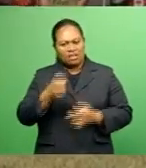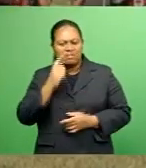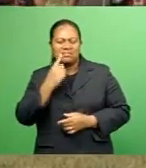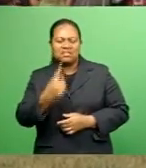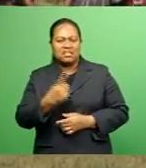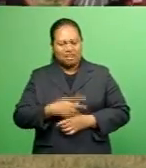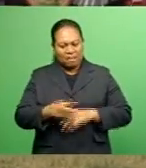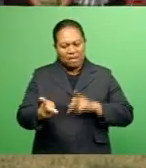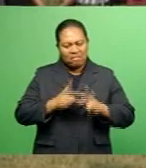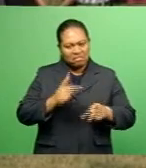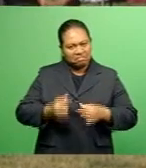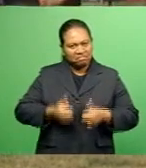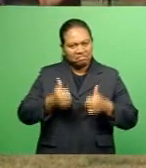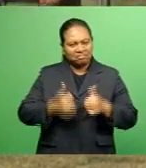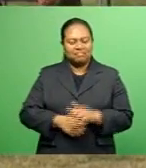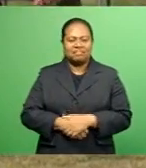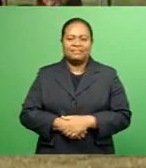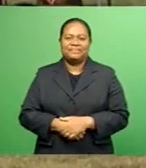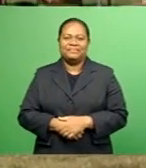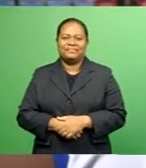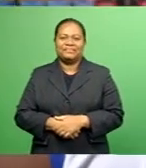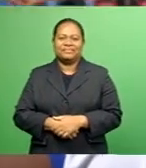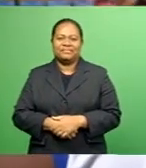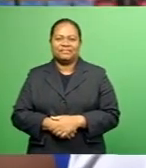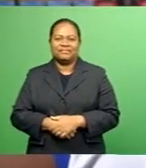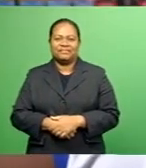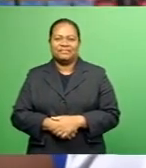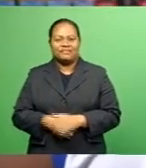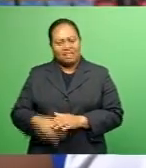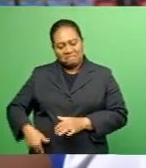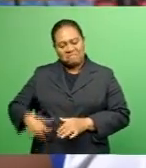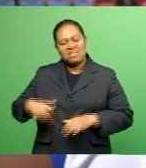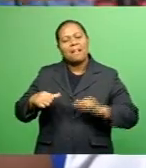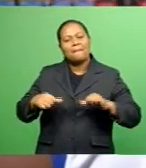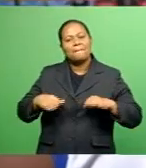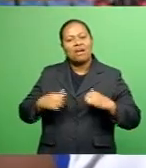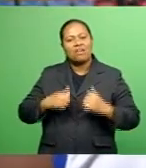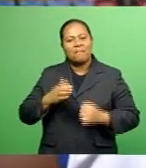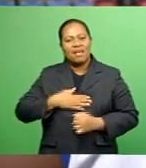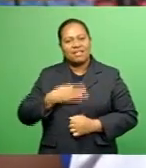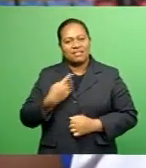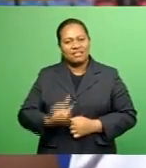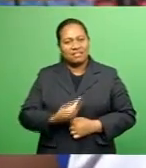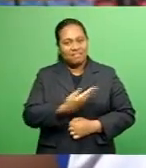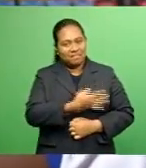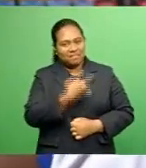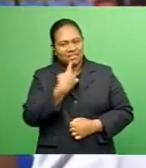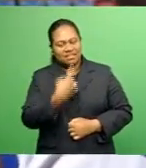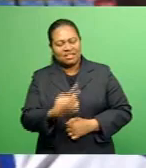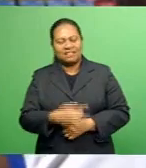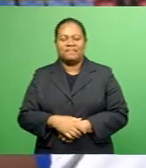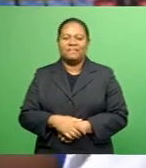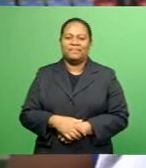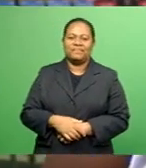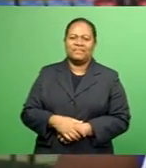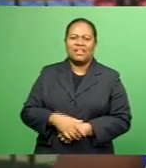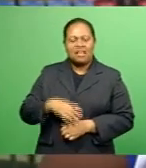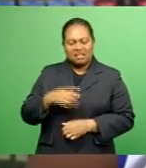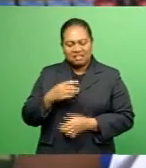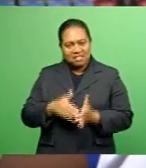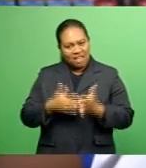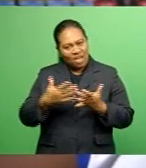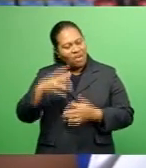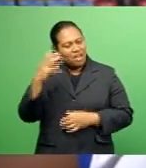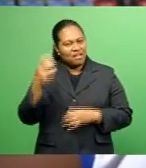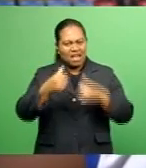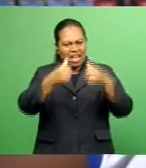his performance. I felt proud of myself, happy and thankful that I was able to achieve something